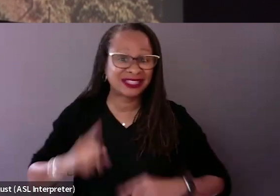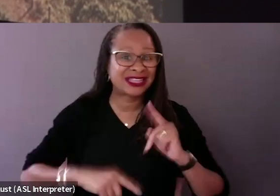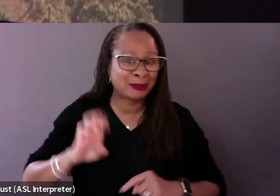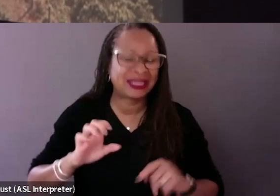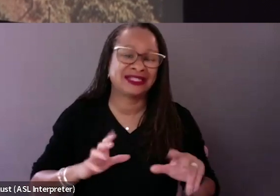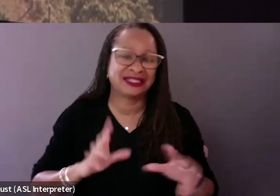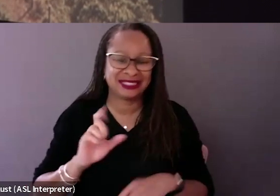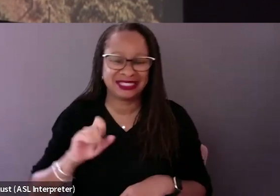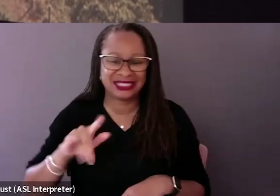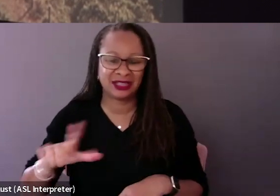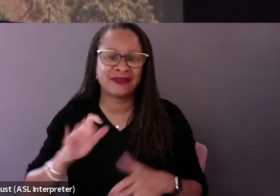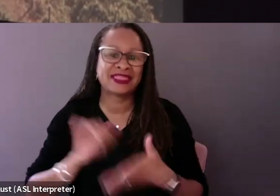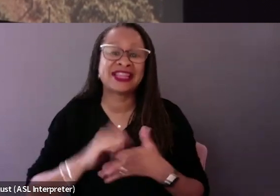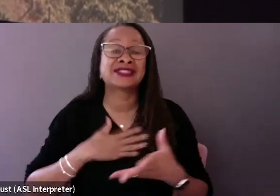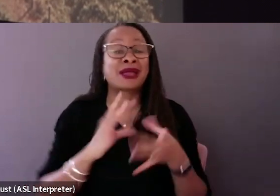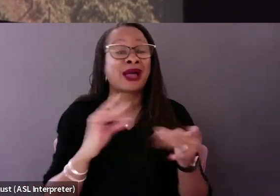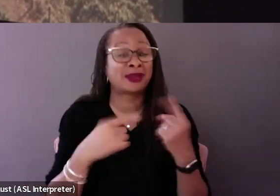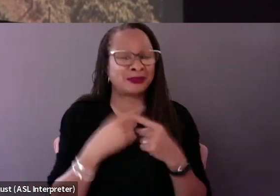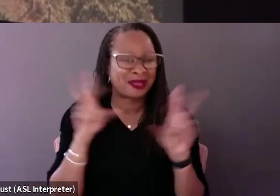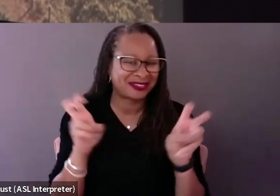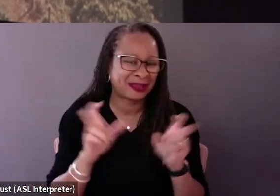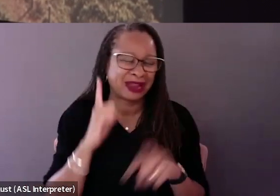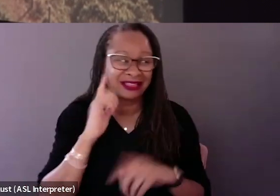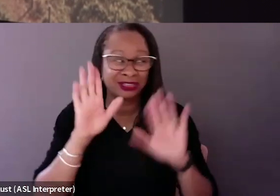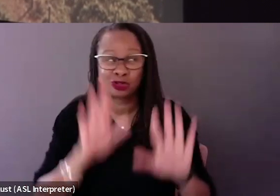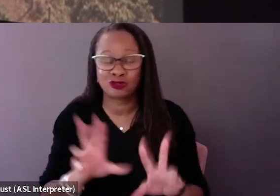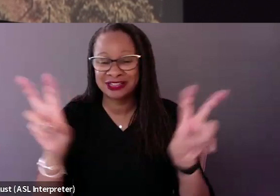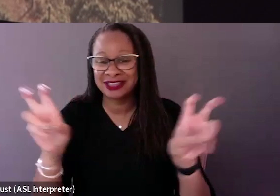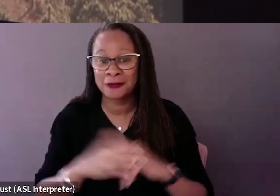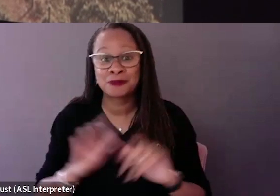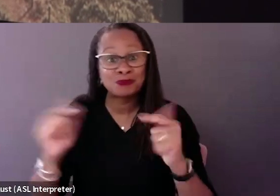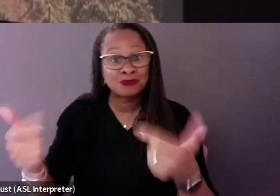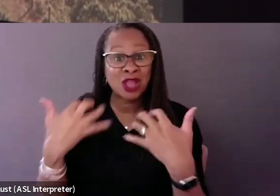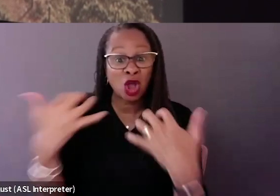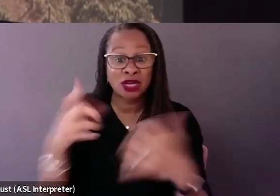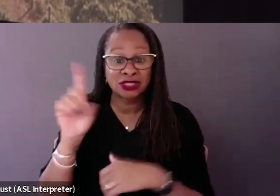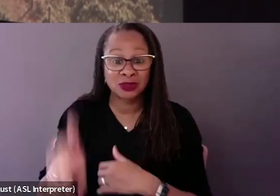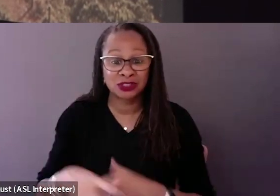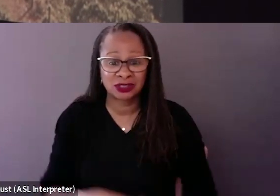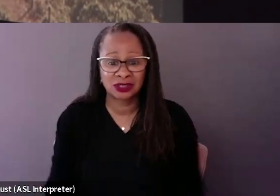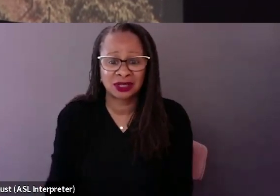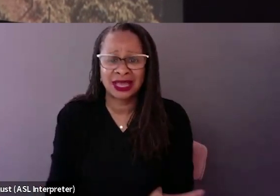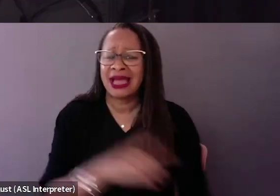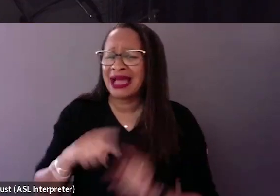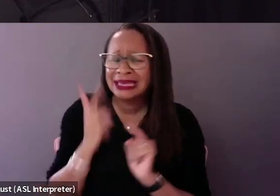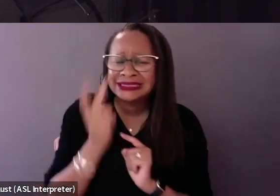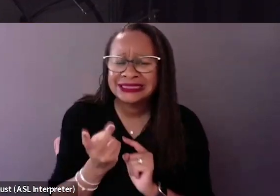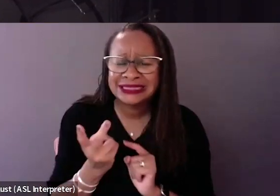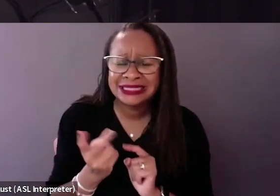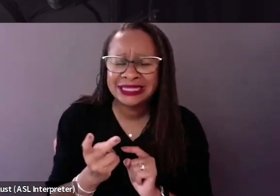my comment on it. I think it's a great title. But okay, questions. I can't see too well.